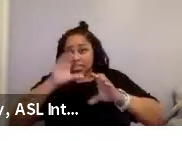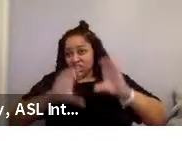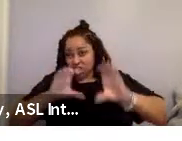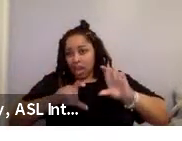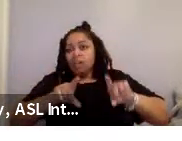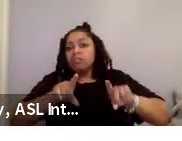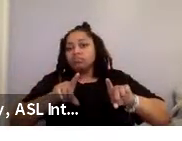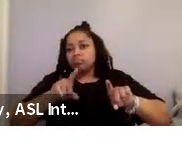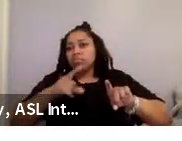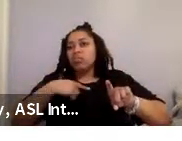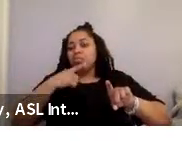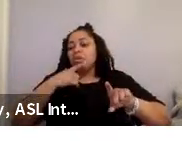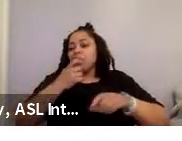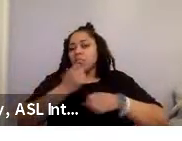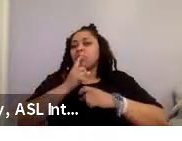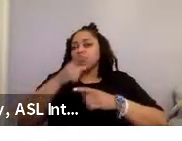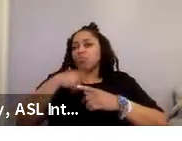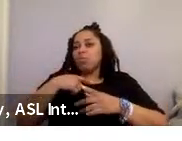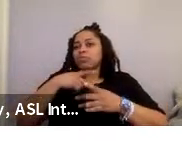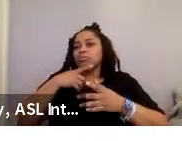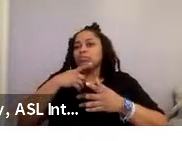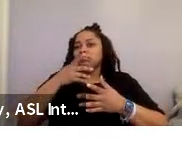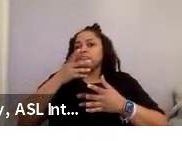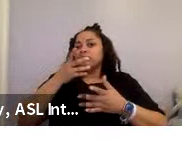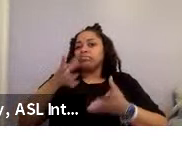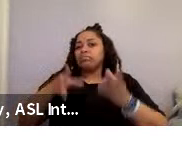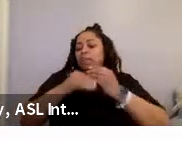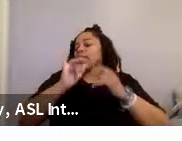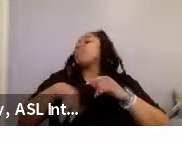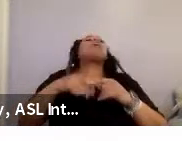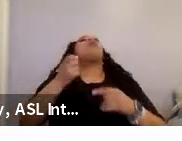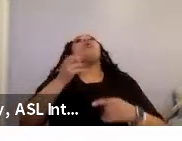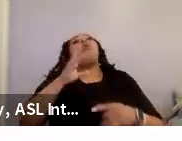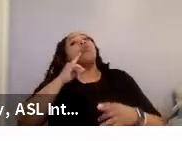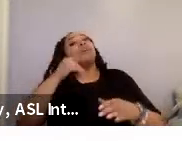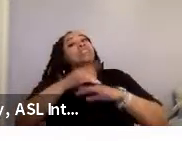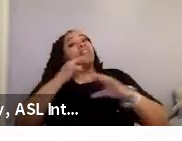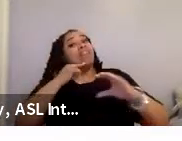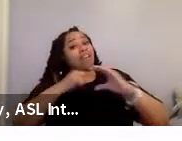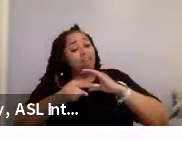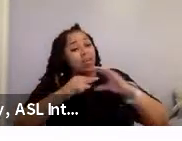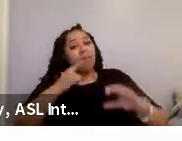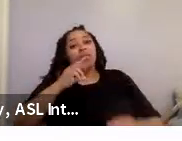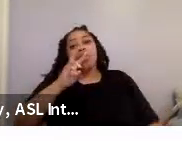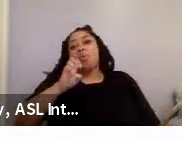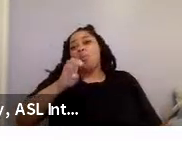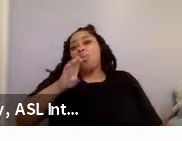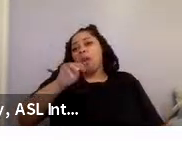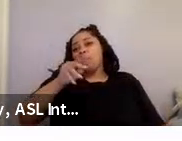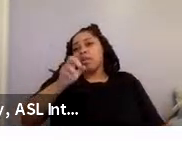and we can verify it for you. Or you can send us an email at